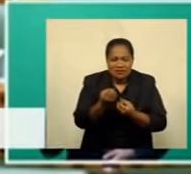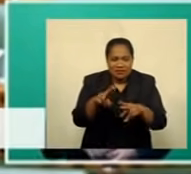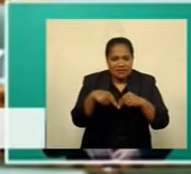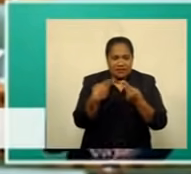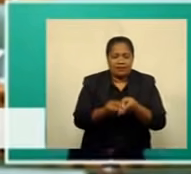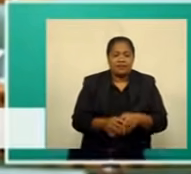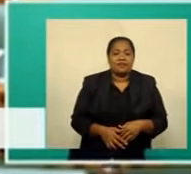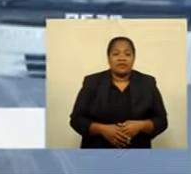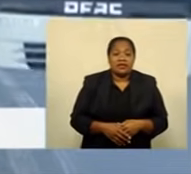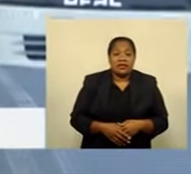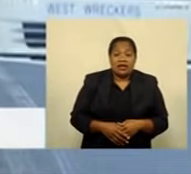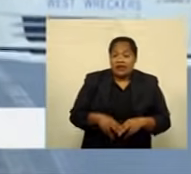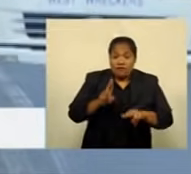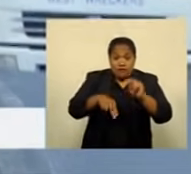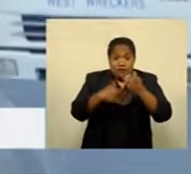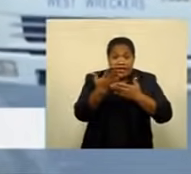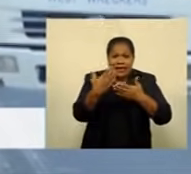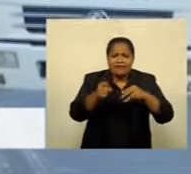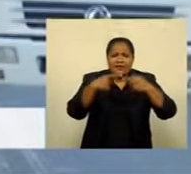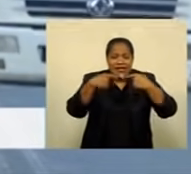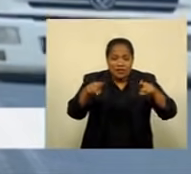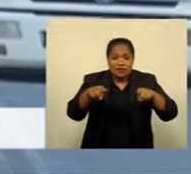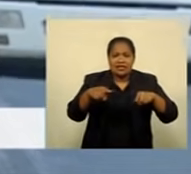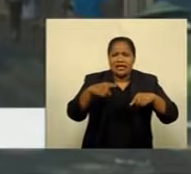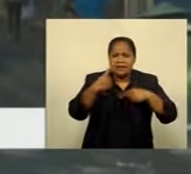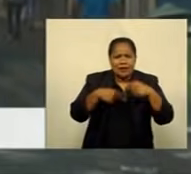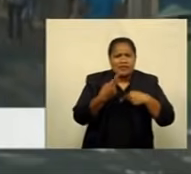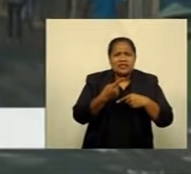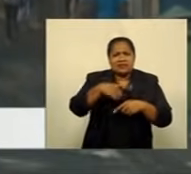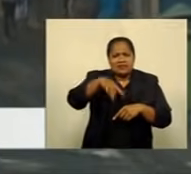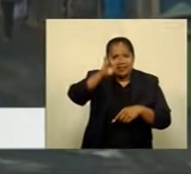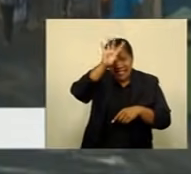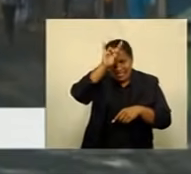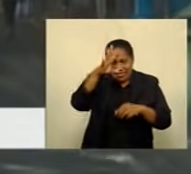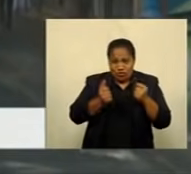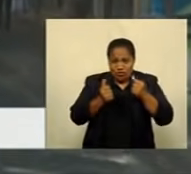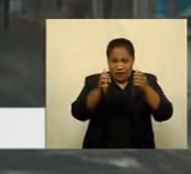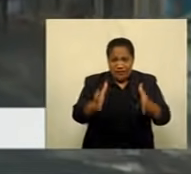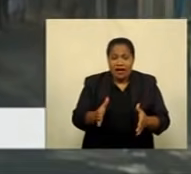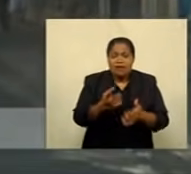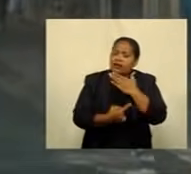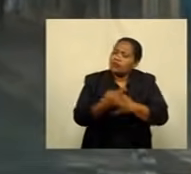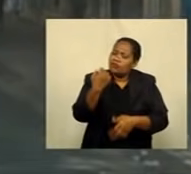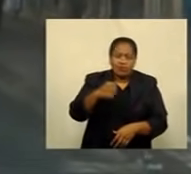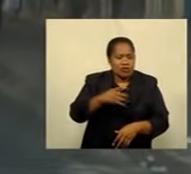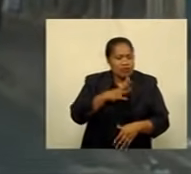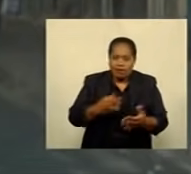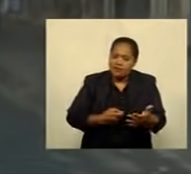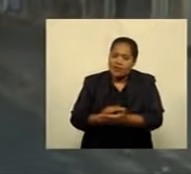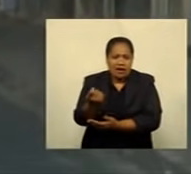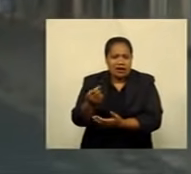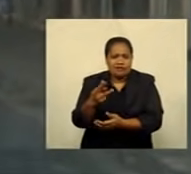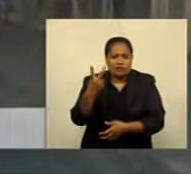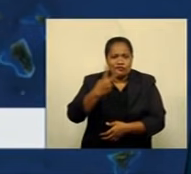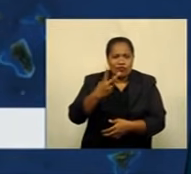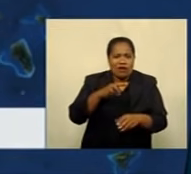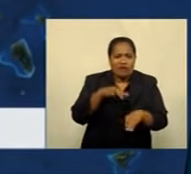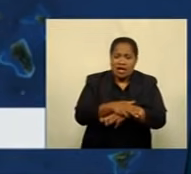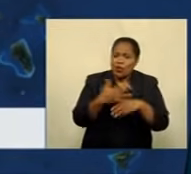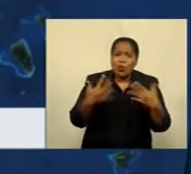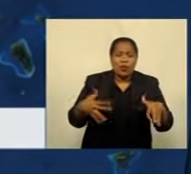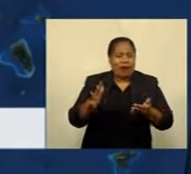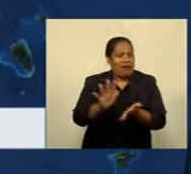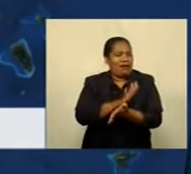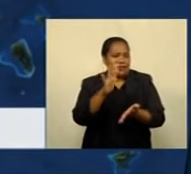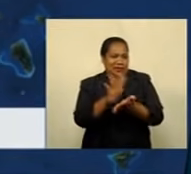Friday about certain fees that taxi drivers will no longer have to pay for 12 months brought joy to many. Thanks to